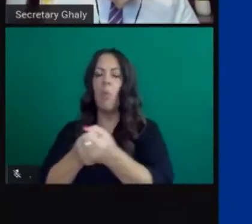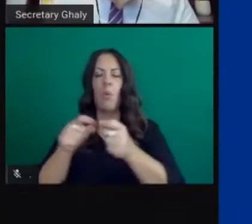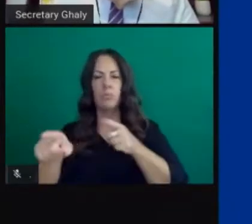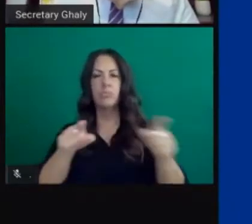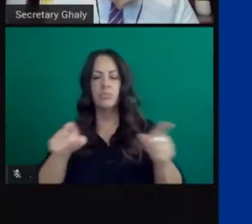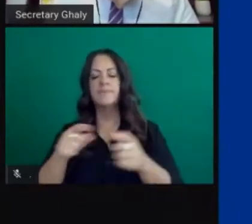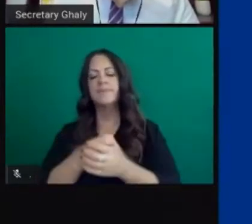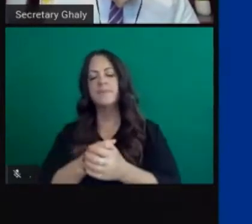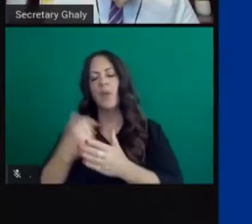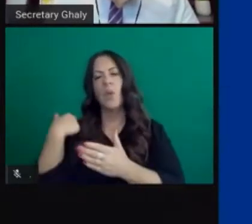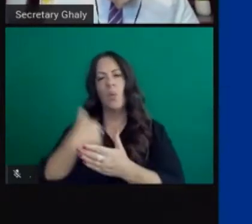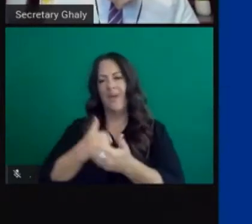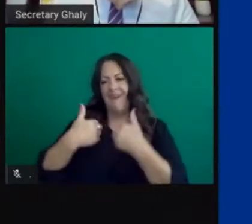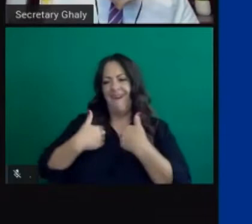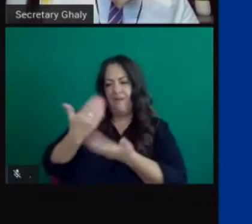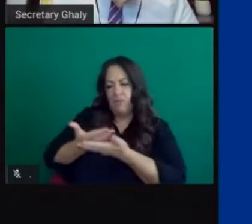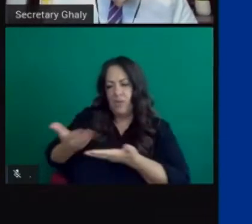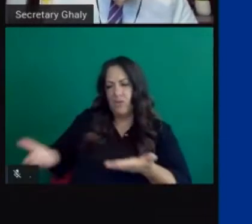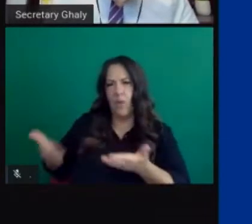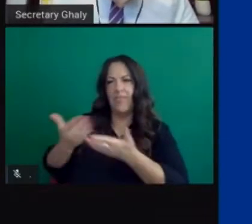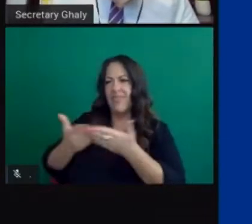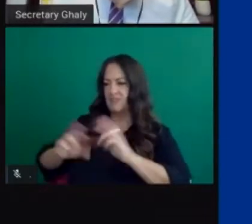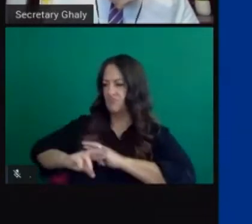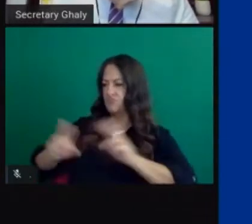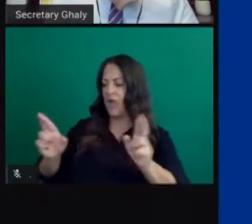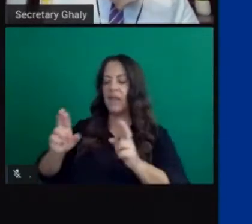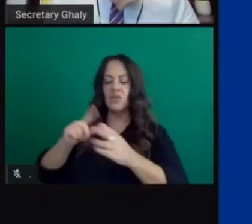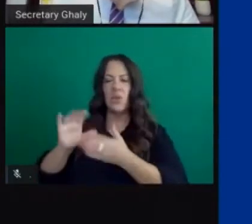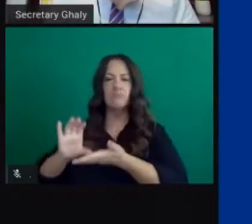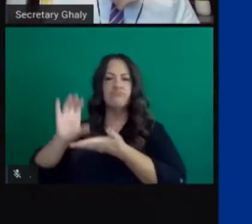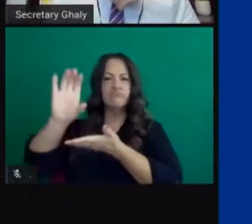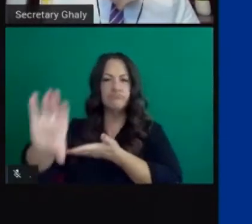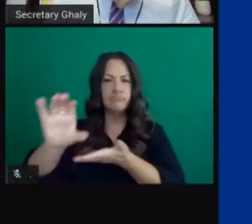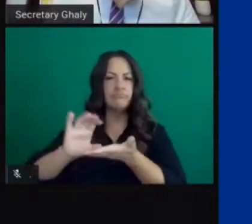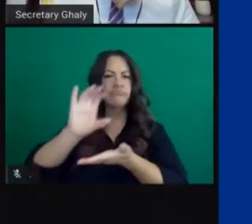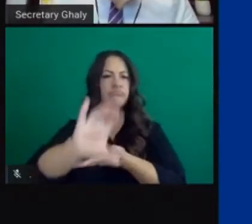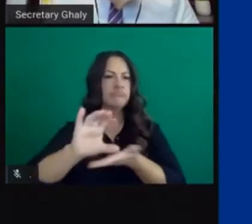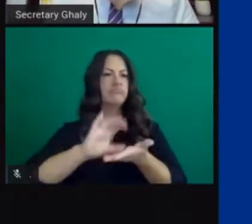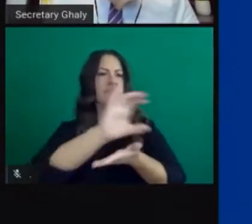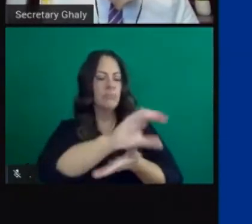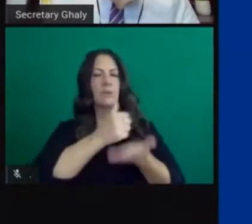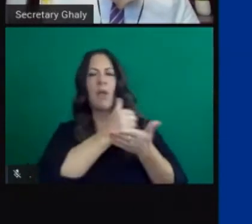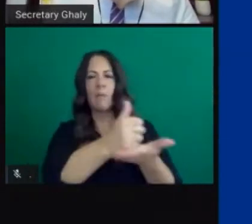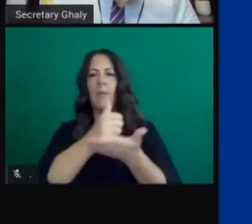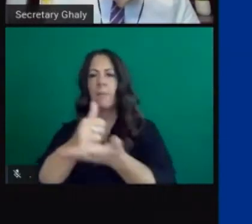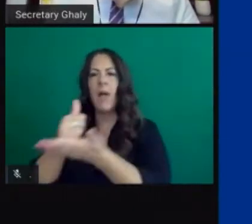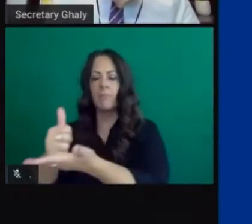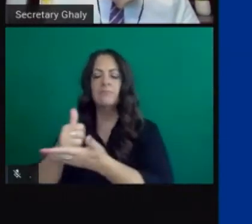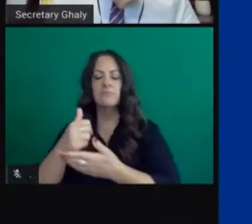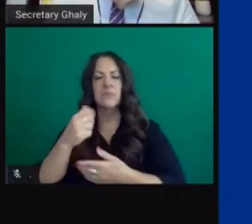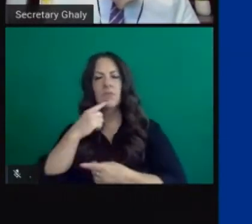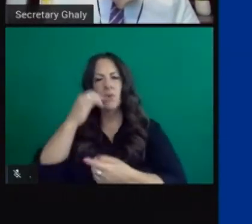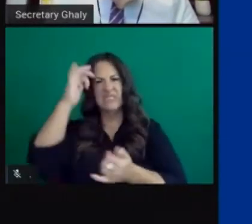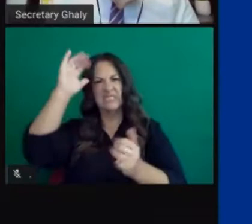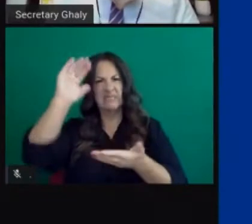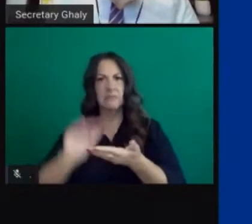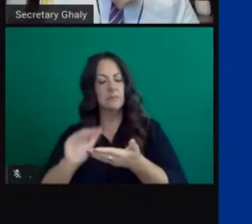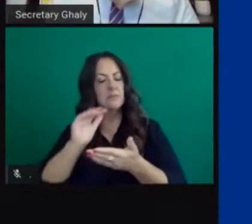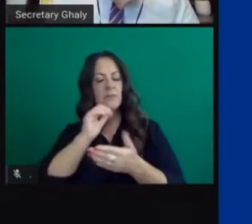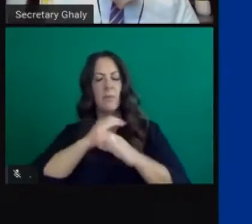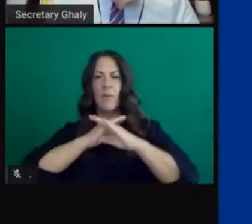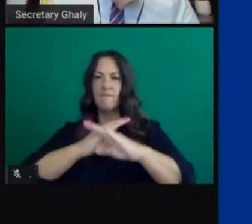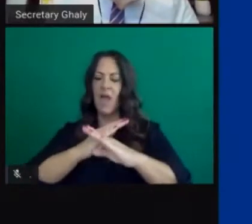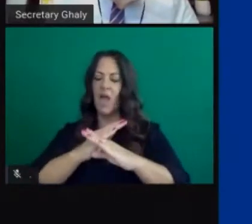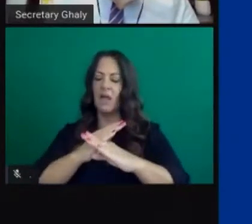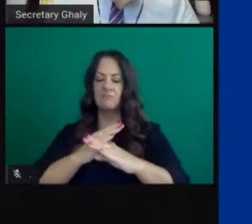of our resources and, of course, to work closely with high-risk facilities so we don't endure the number of cases and certainly